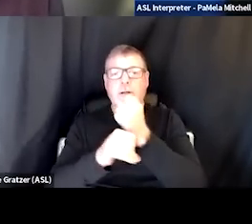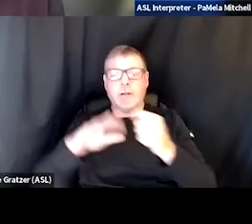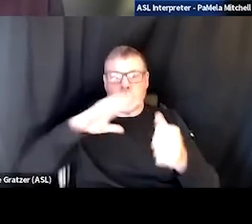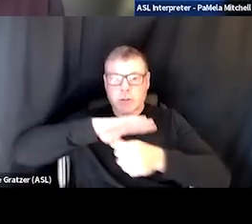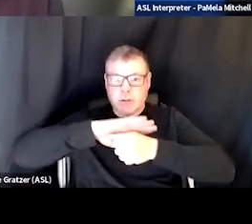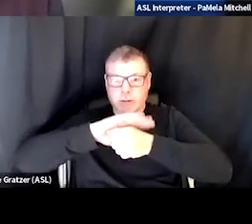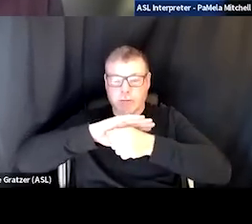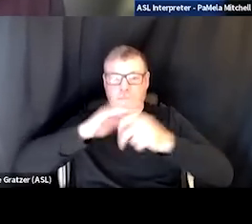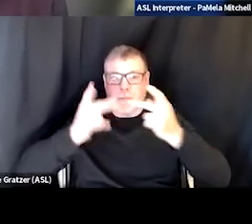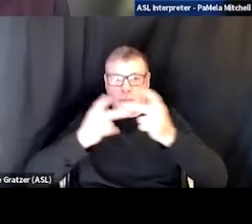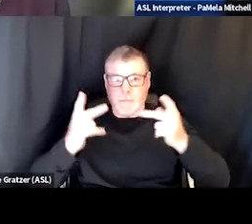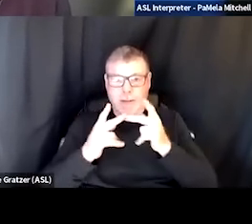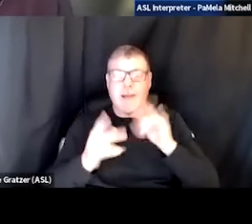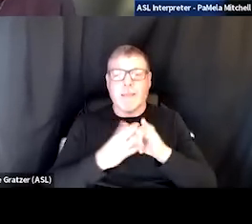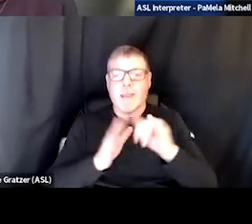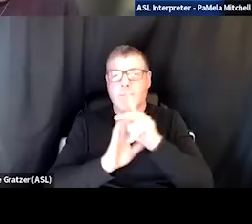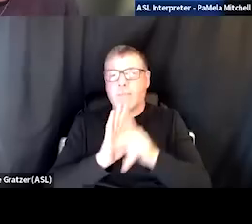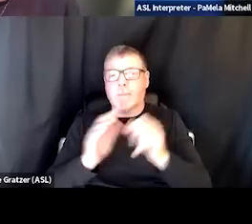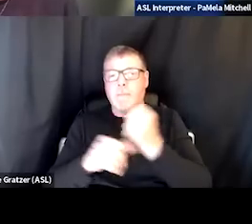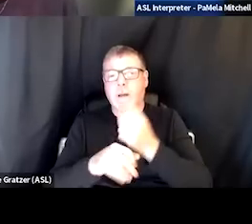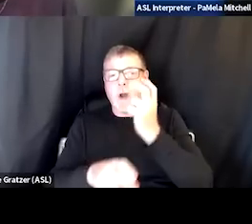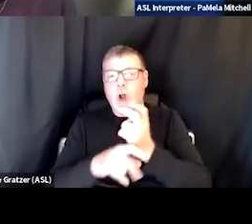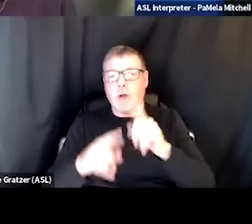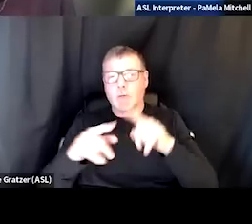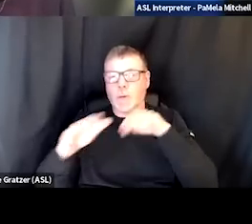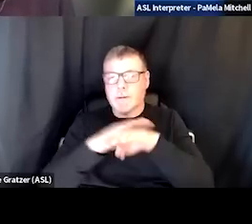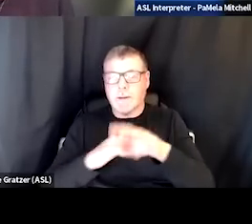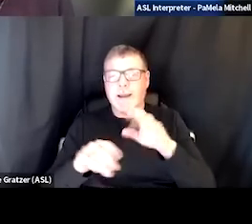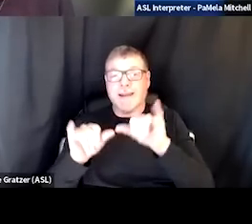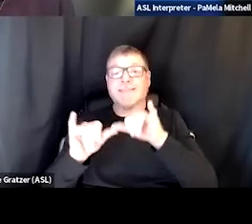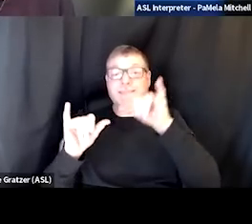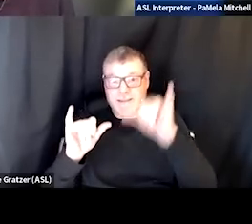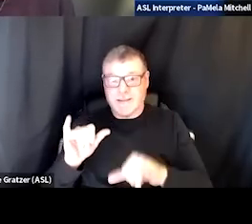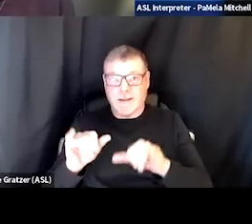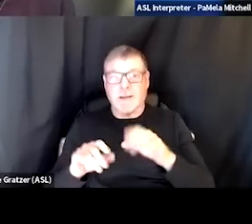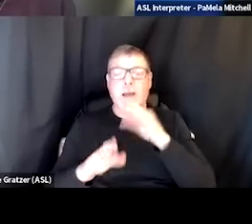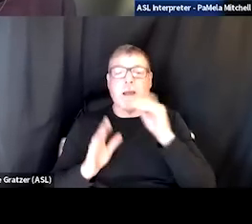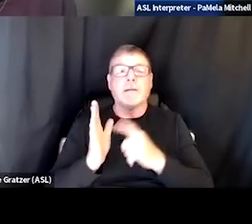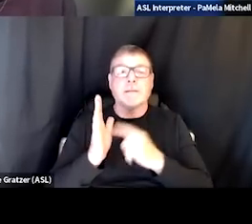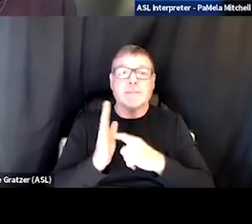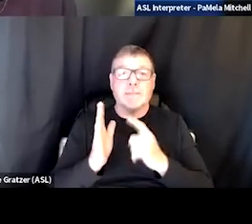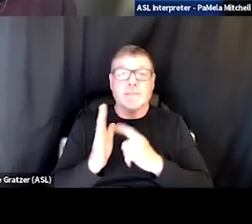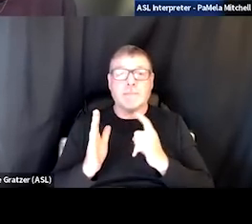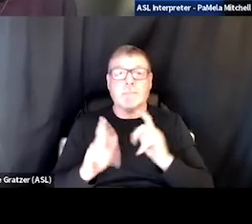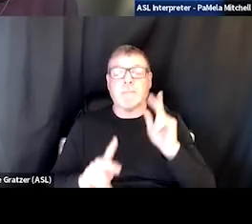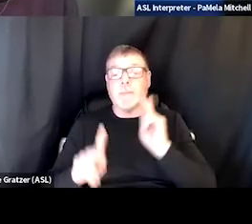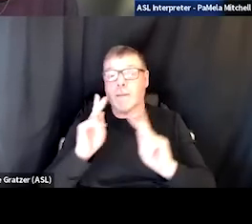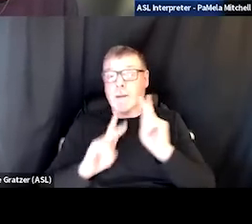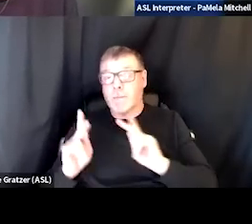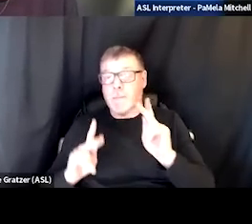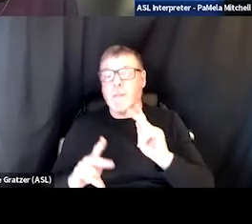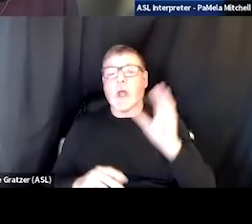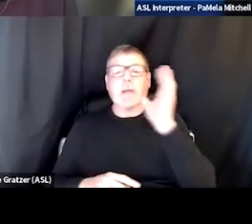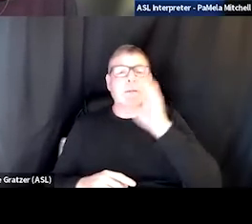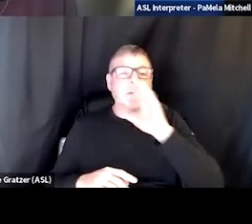shelter spaces, or places with policies that make it hard for people to enter and stay in shelter. And so sometimes people have sought out